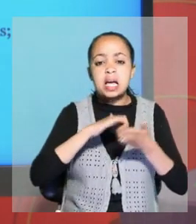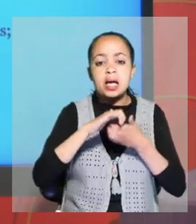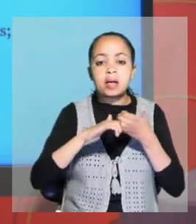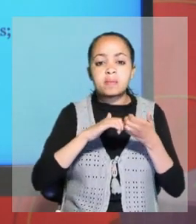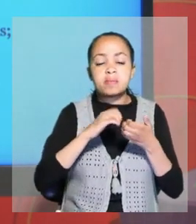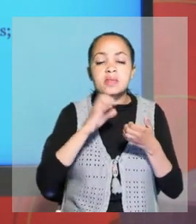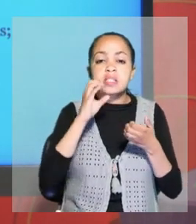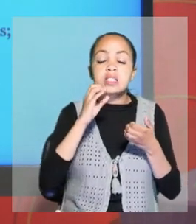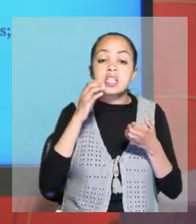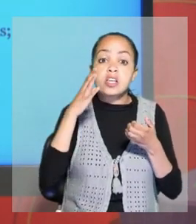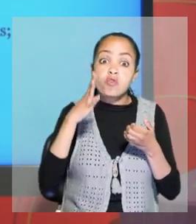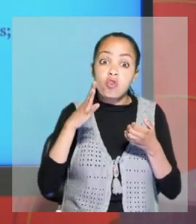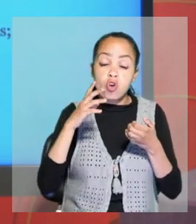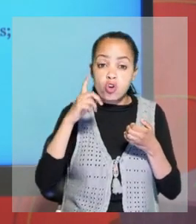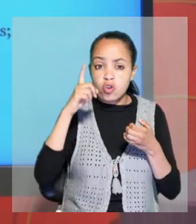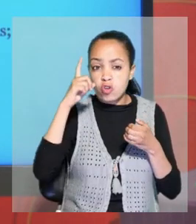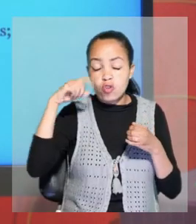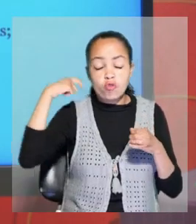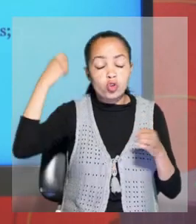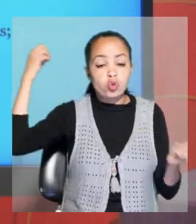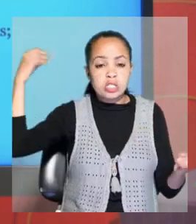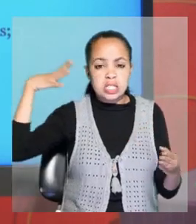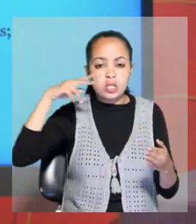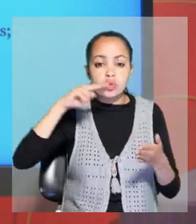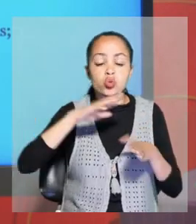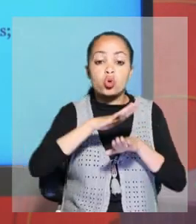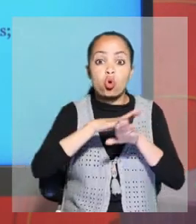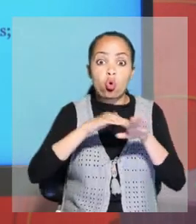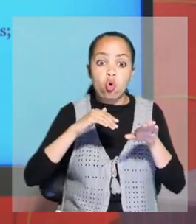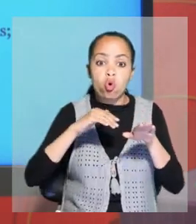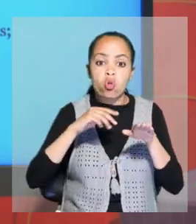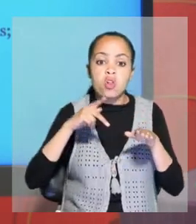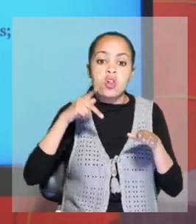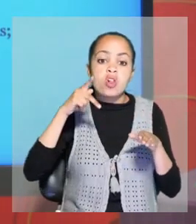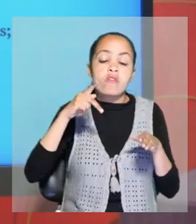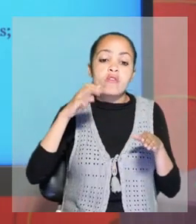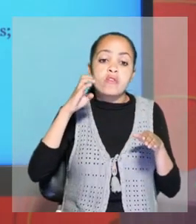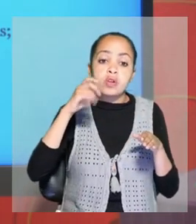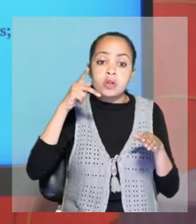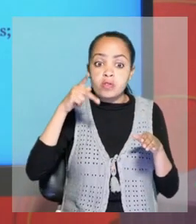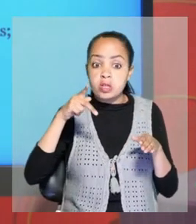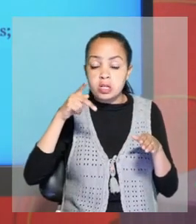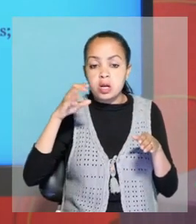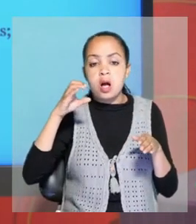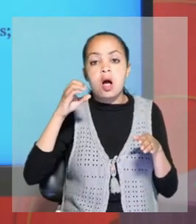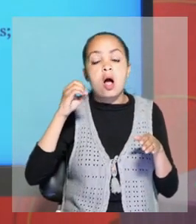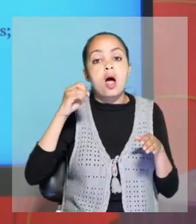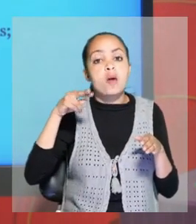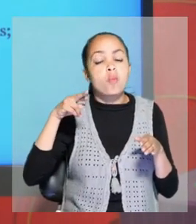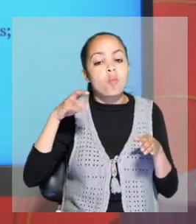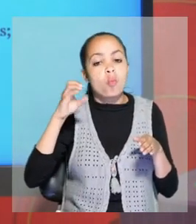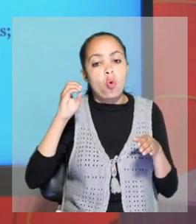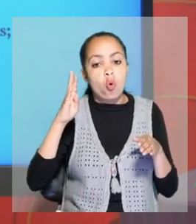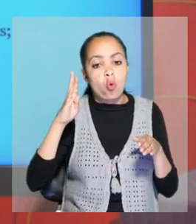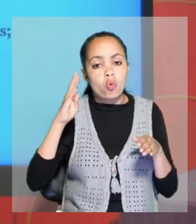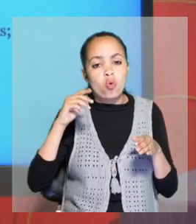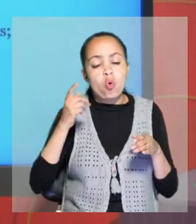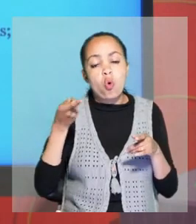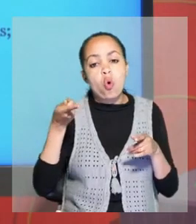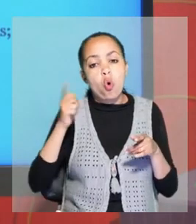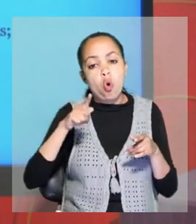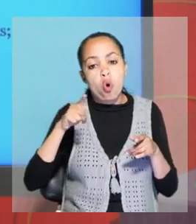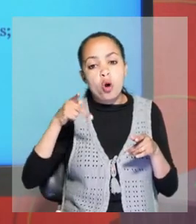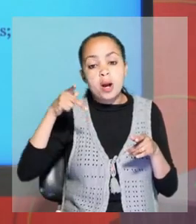catalyzes C4 photosynthesis, which we call phosphoenol pyruvate carboxylase